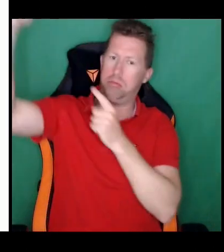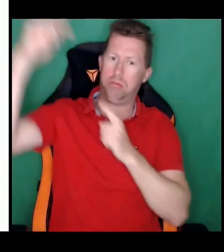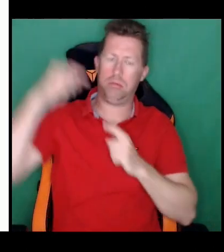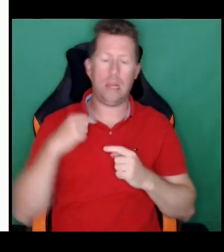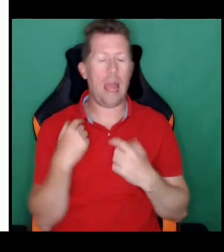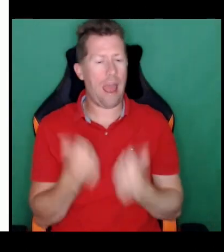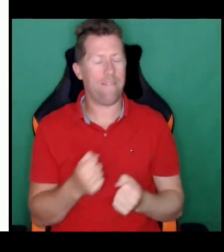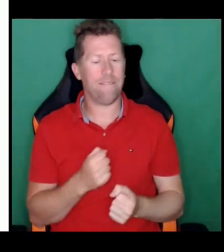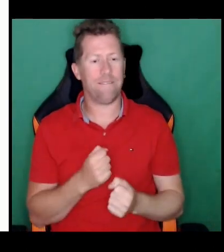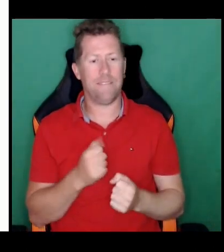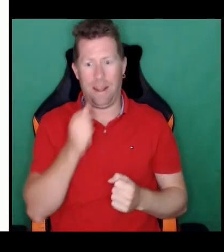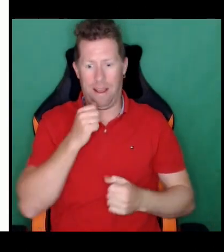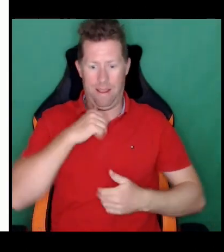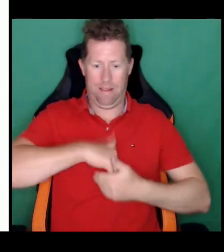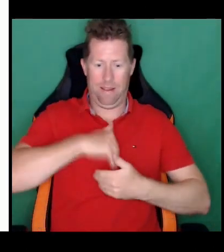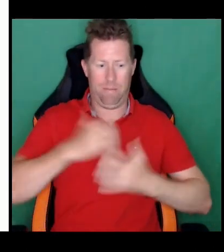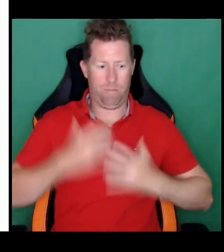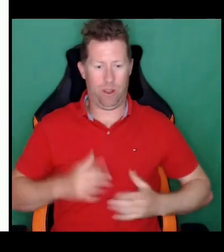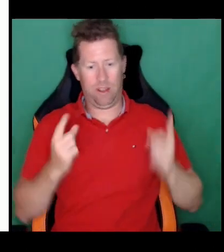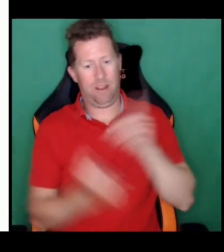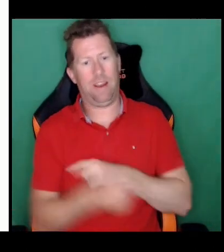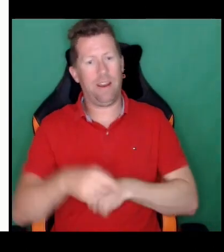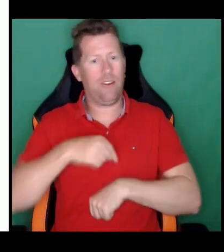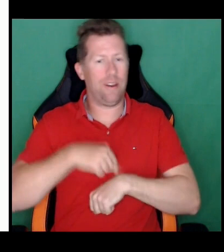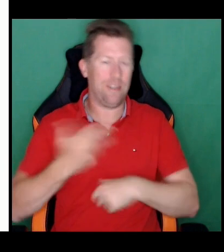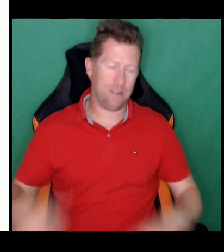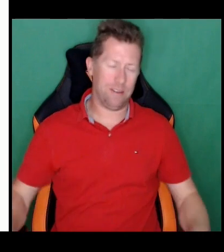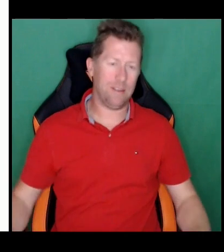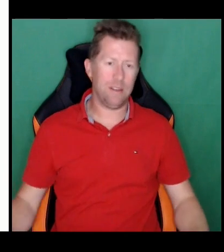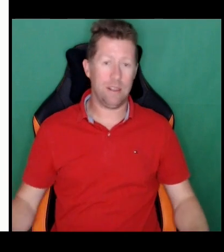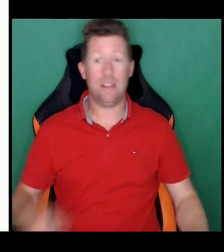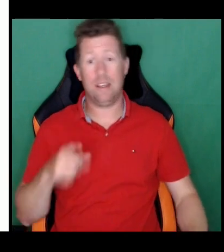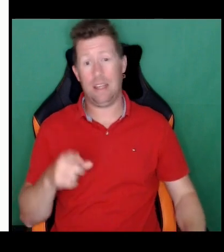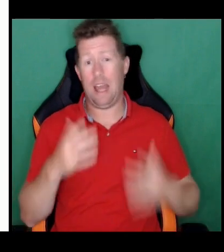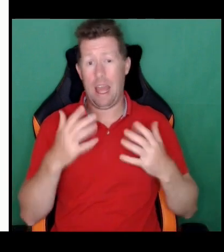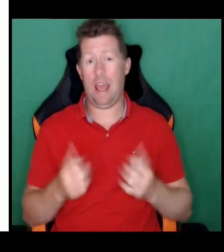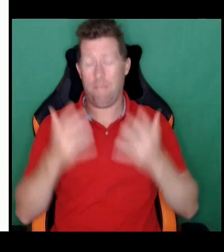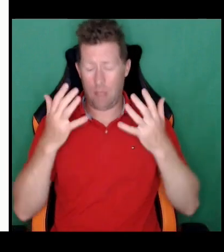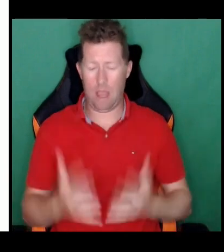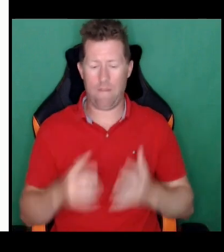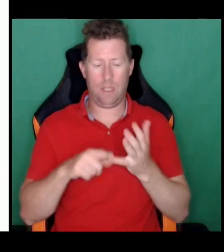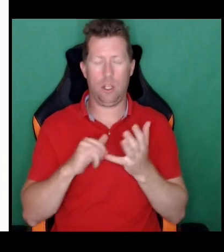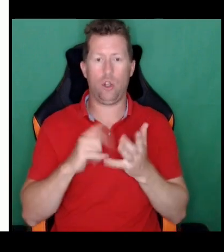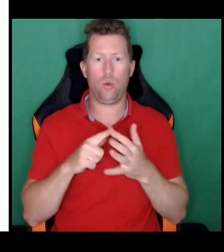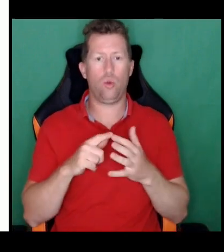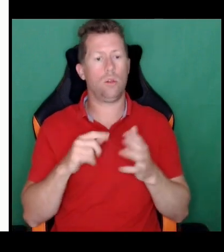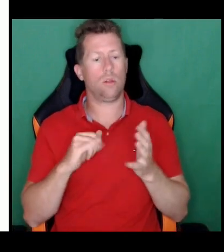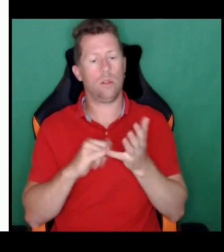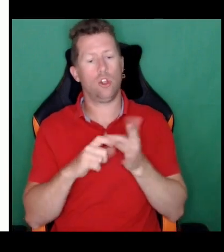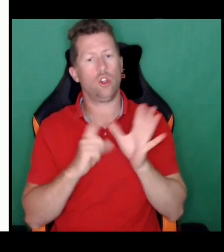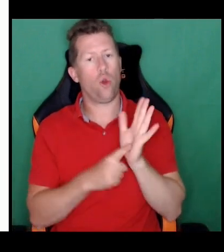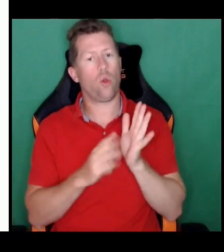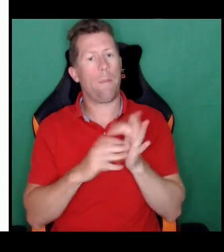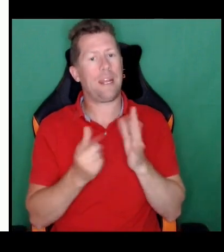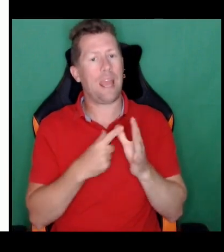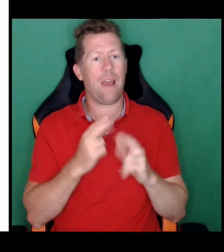well as all of these other conditions. They are the heaviest users of social media for friend making. So a lot of